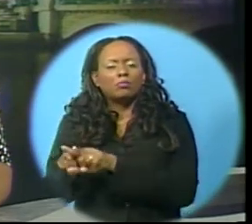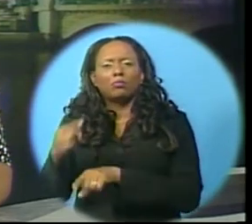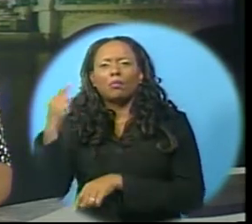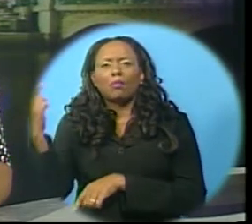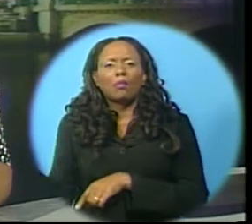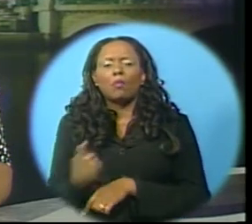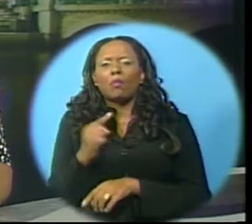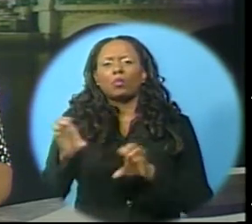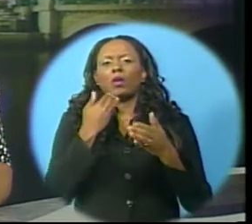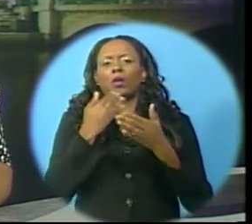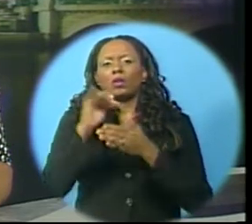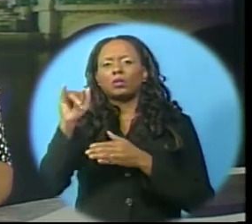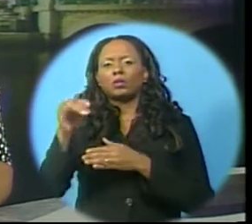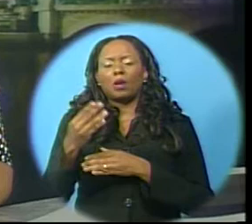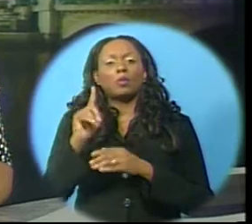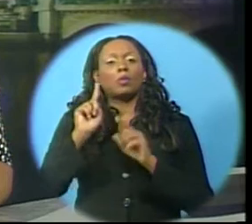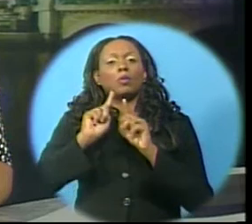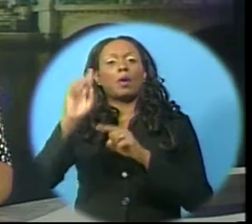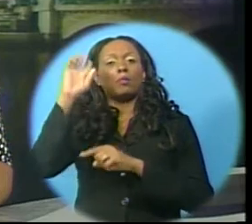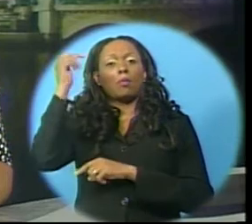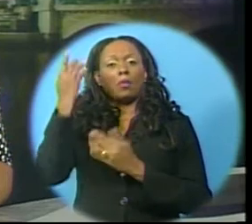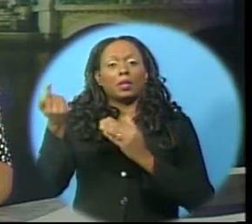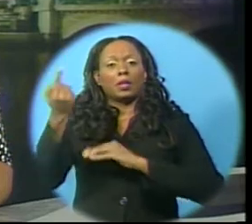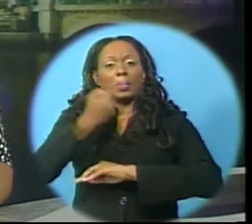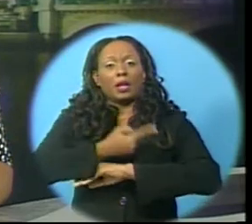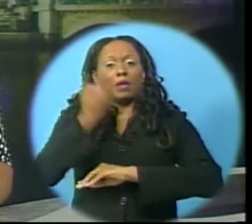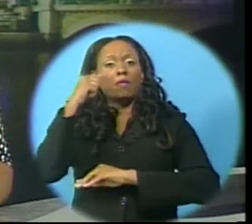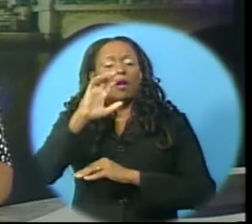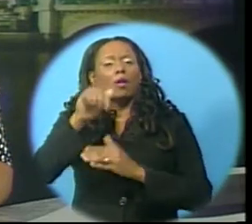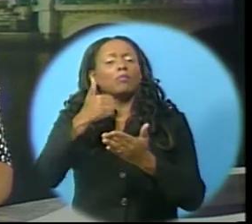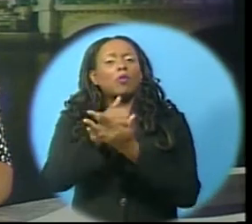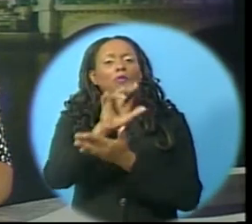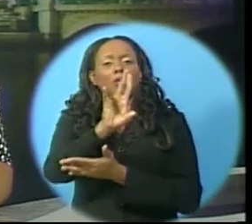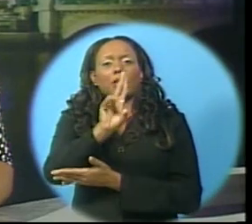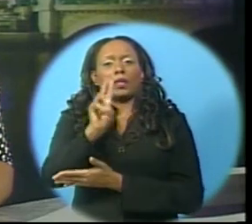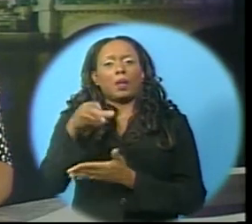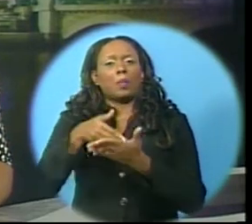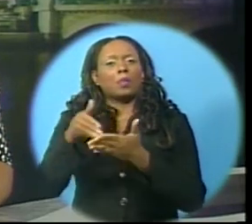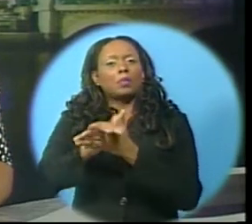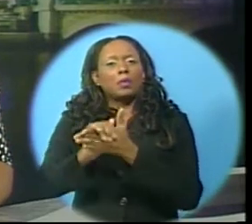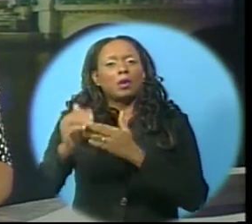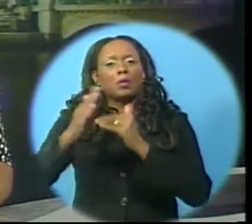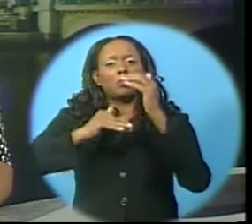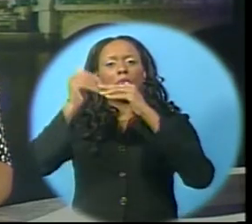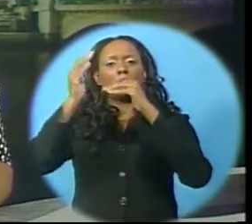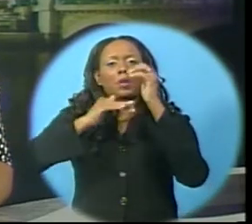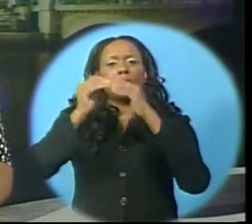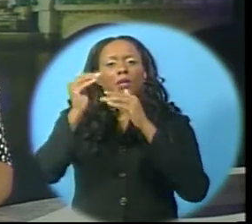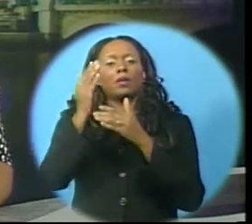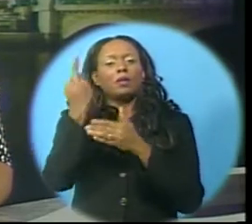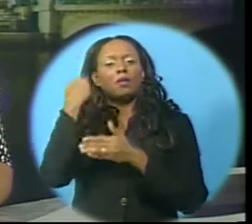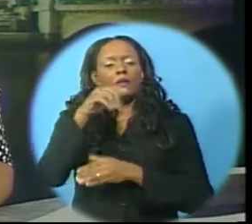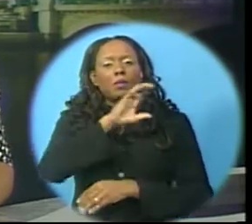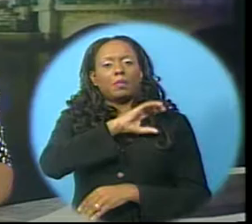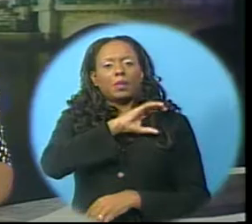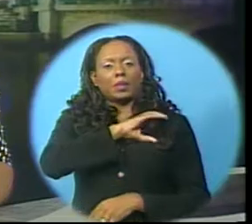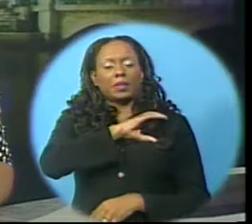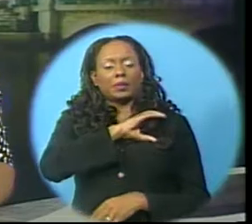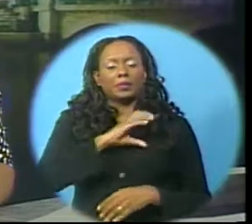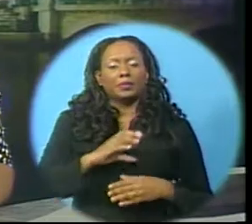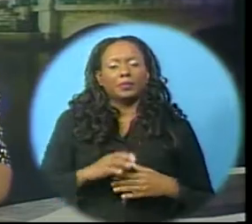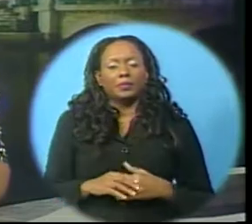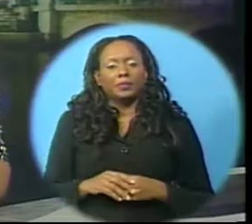during debate in the Senate to approve $76 million to finance construction on a number of facilities for the